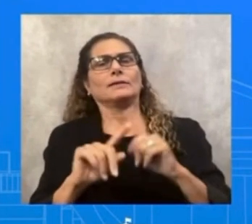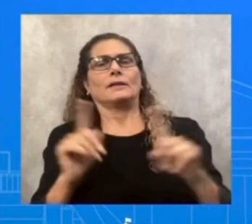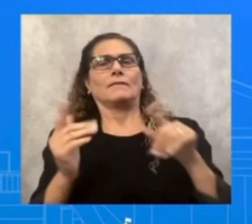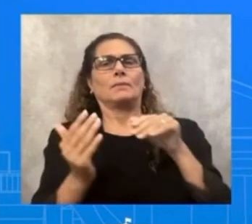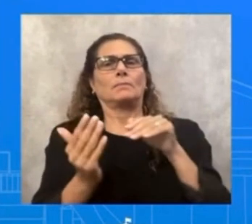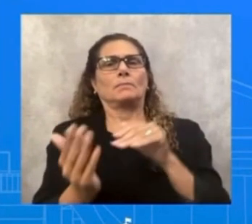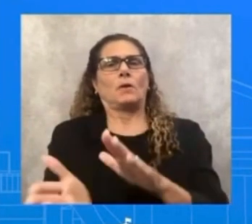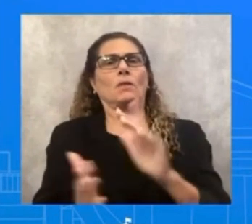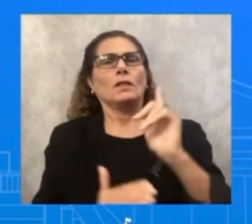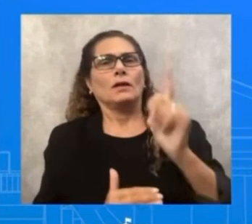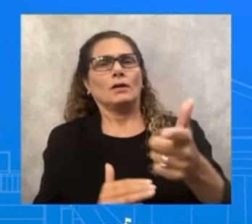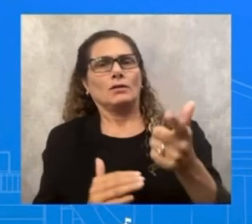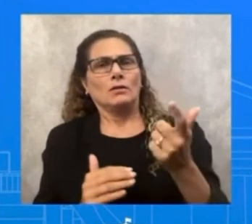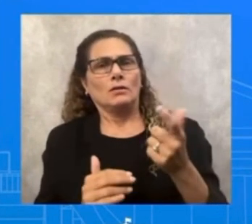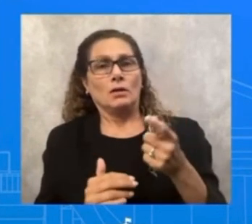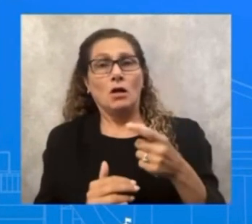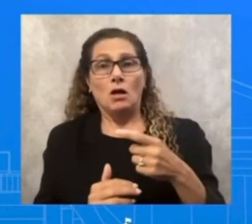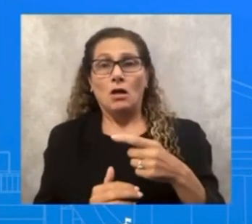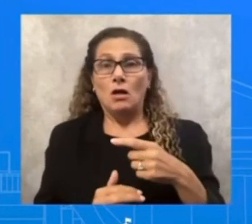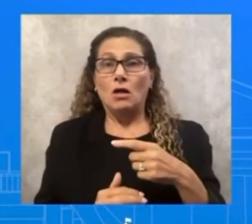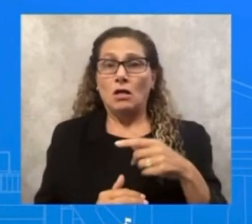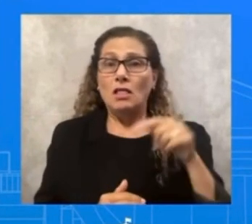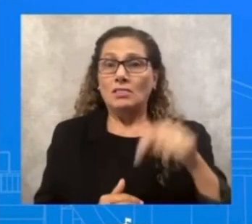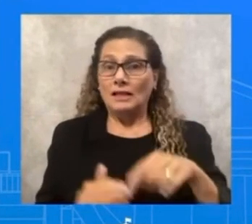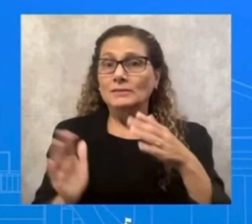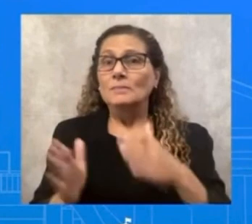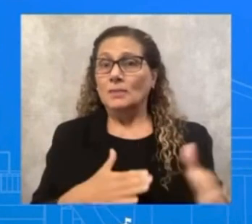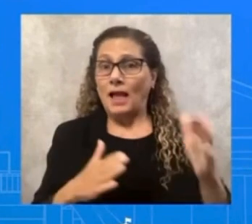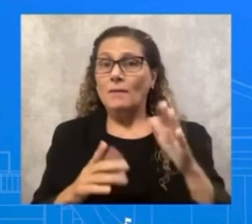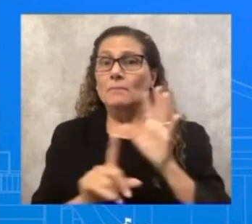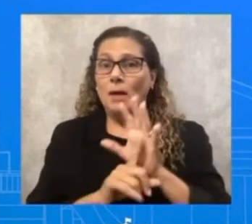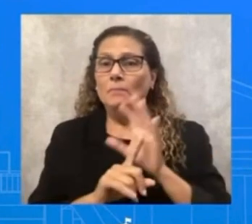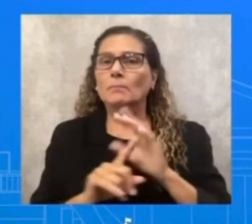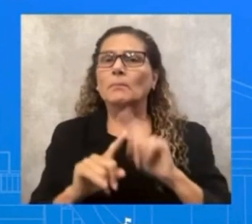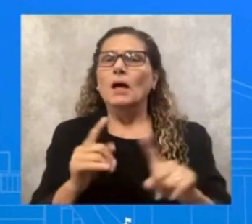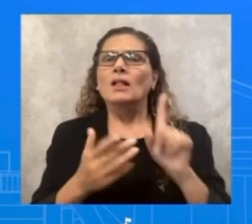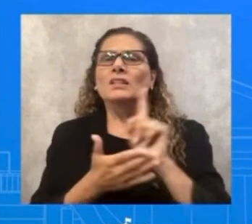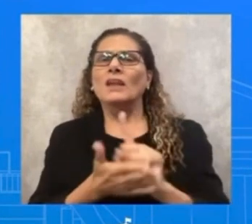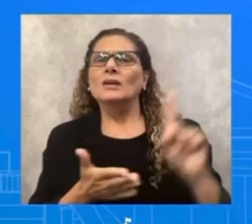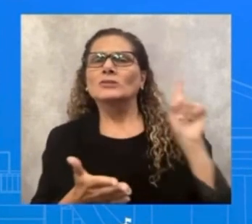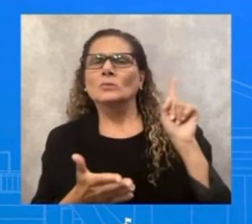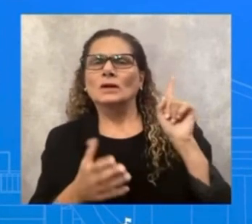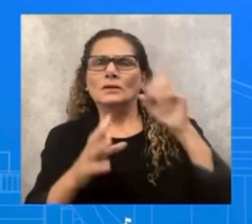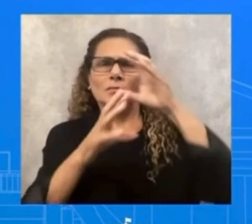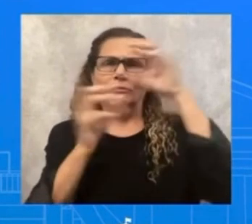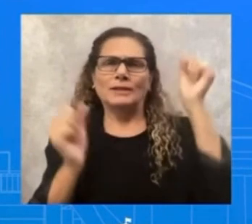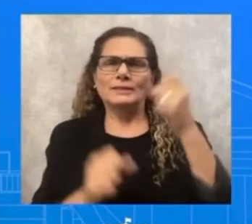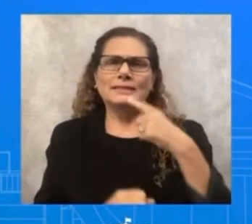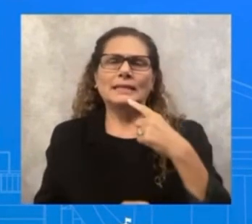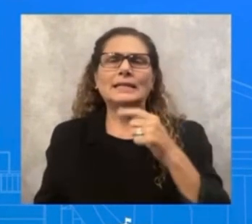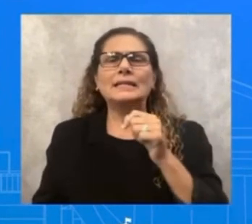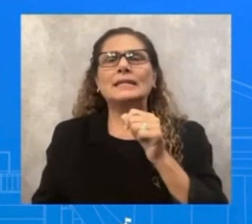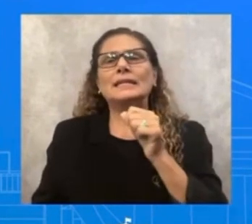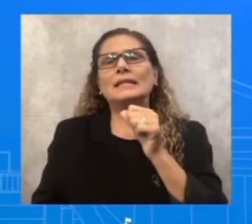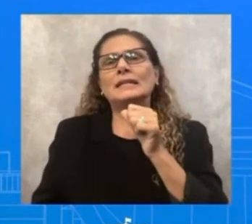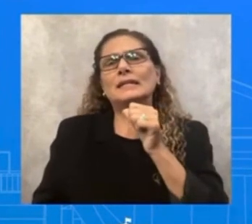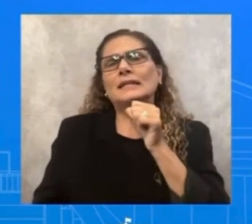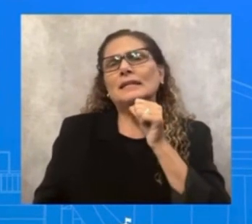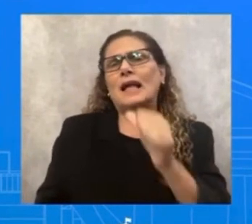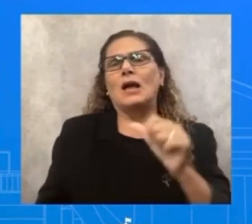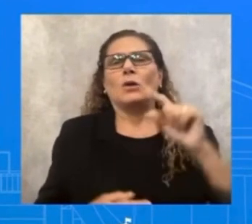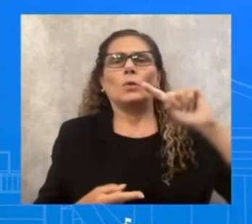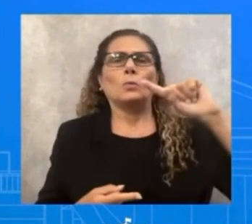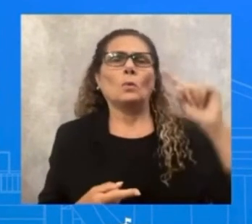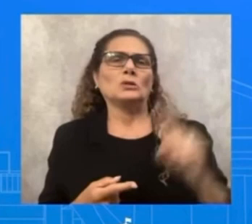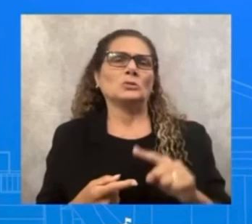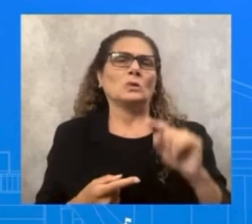popular, but we did see the president himself acknowledge last week that it has less to do with reducing inflation than with providing